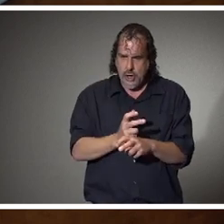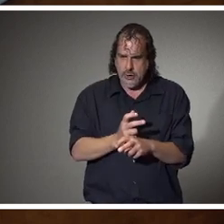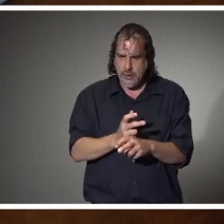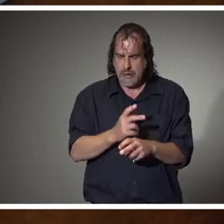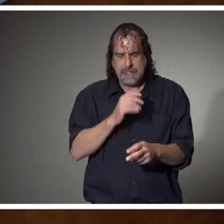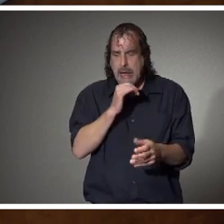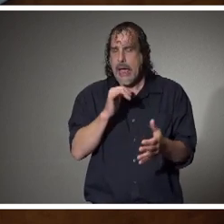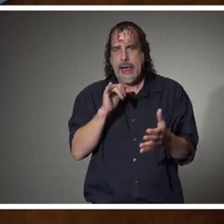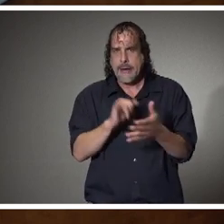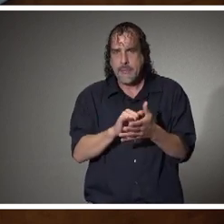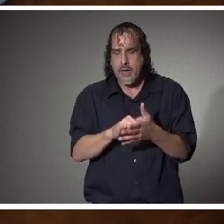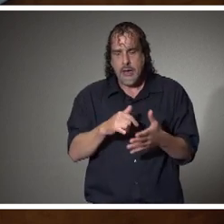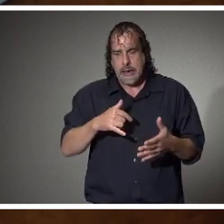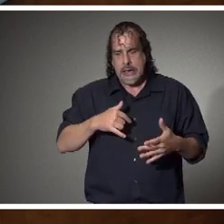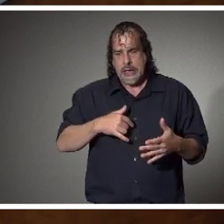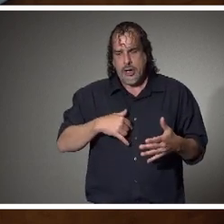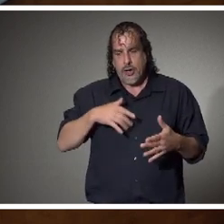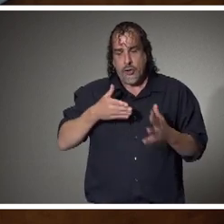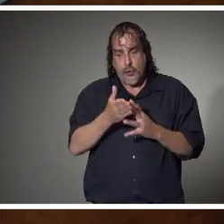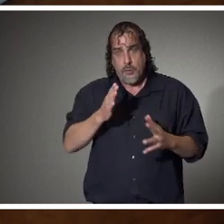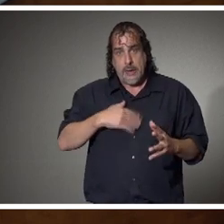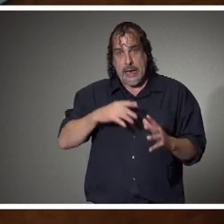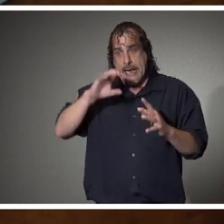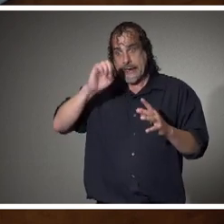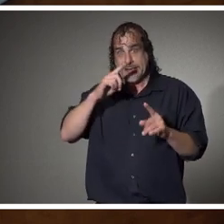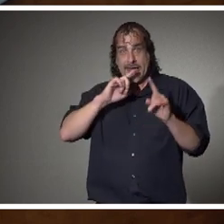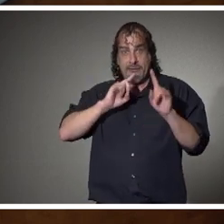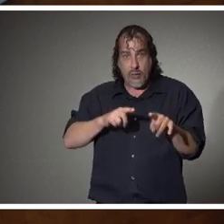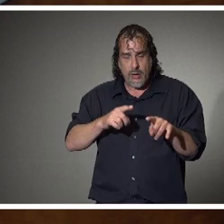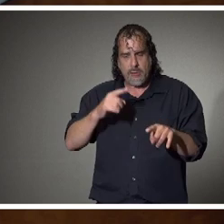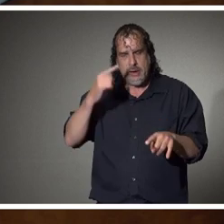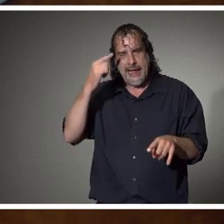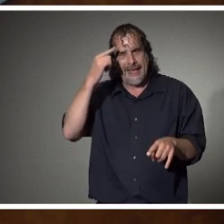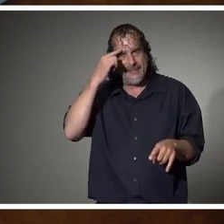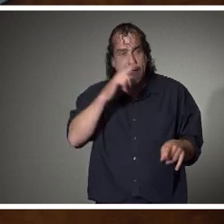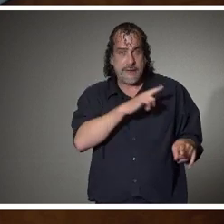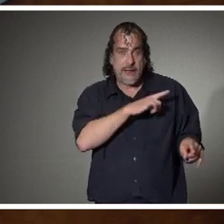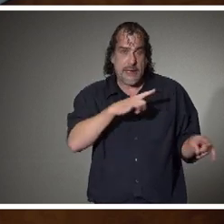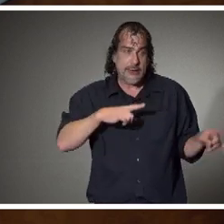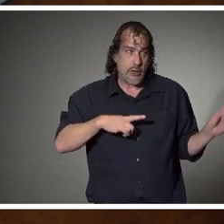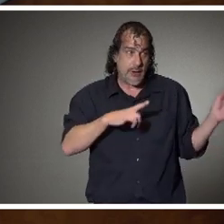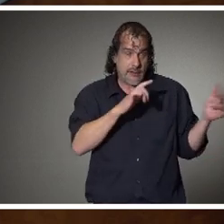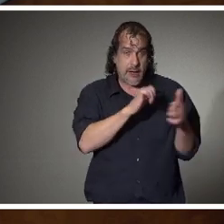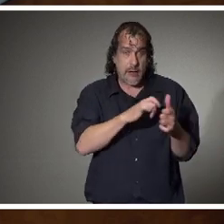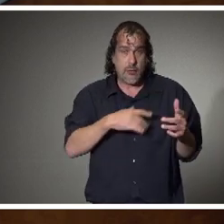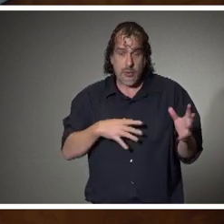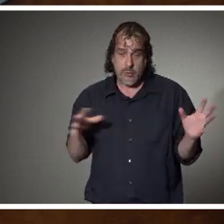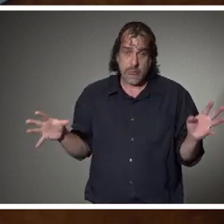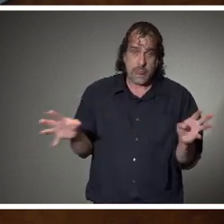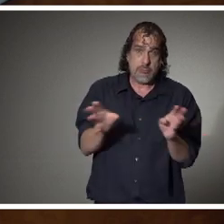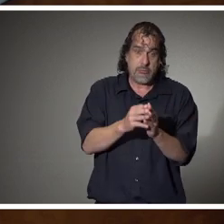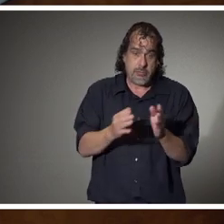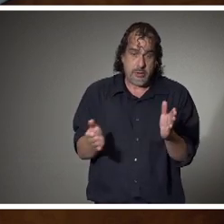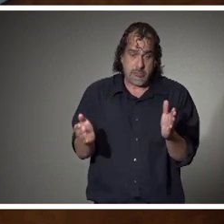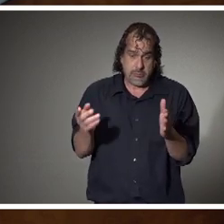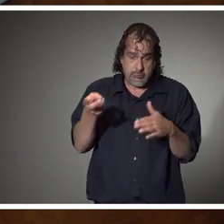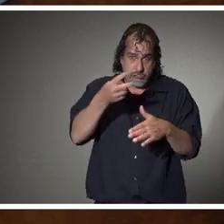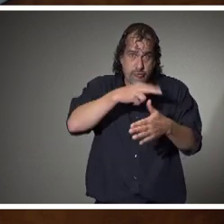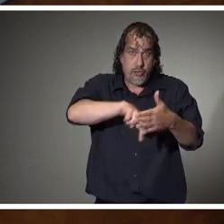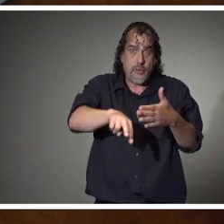hard for me to do that through executive order. But I think with the legislature announcing recently that they're going to be back in town in a few weeks,